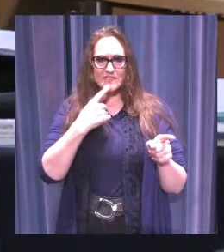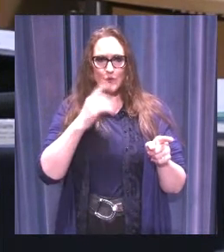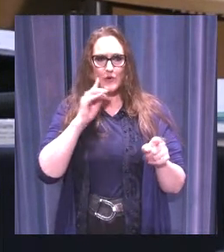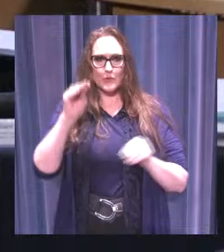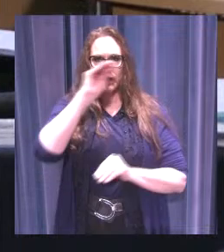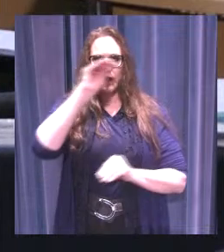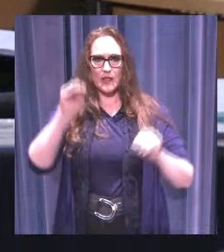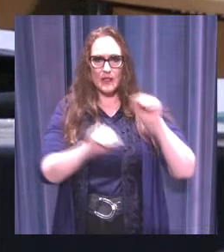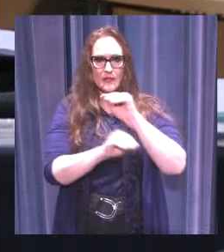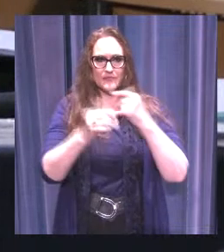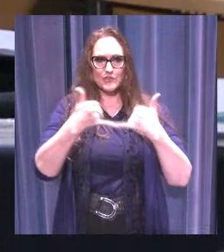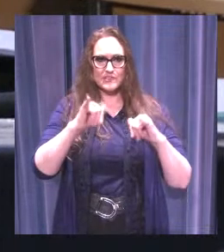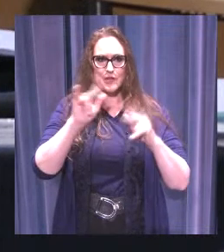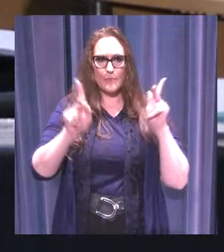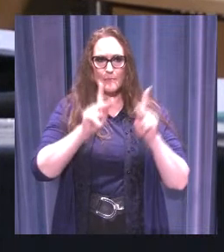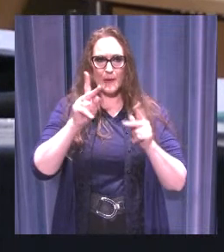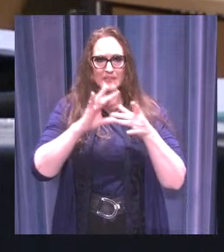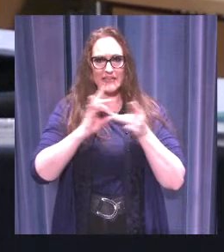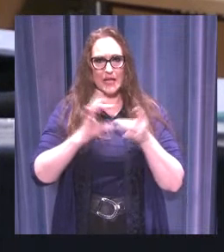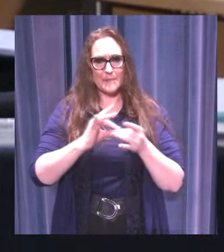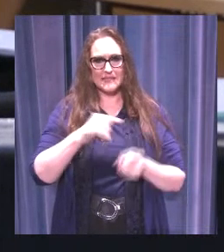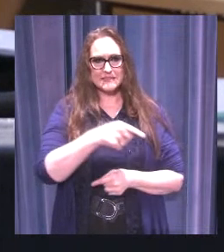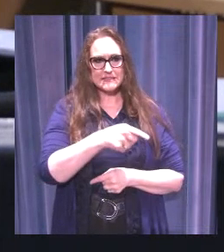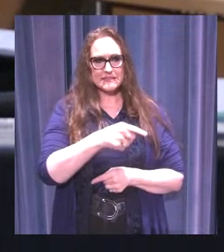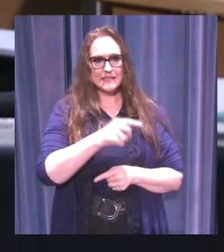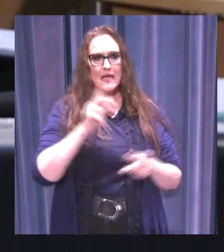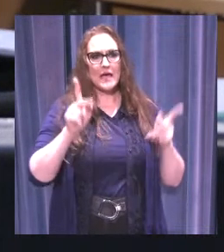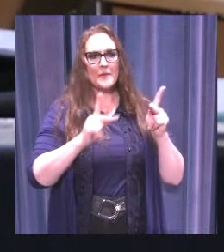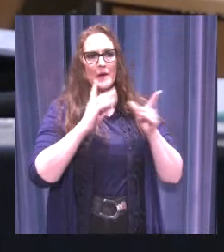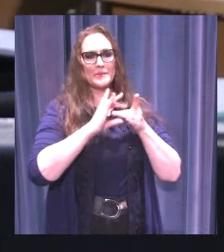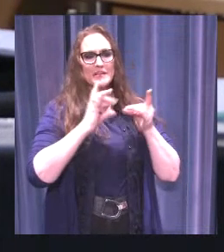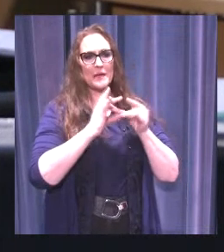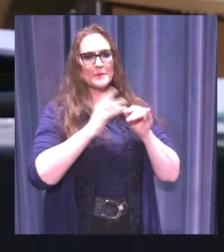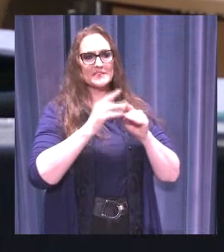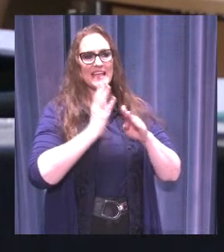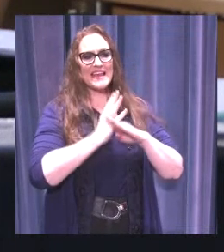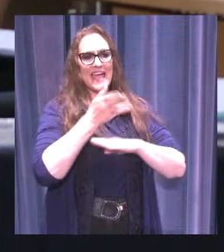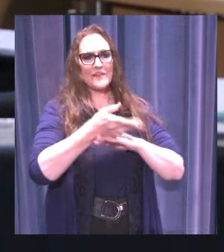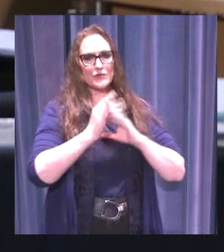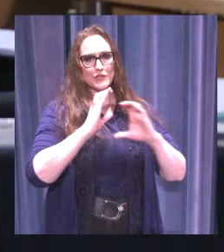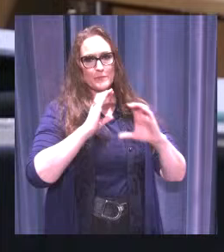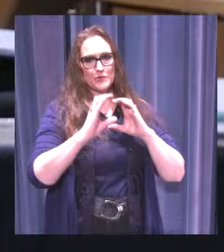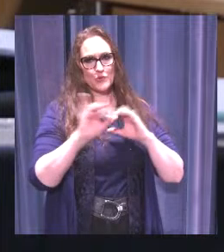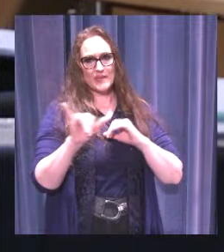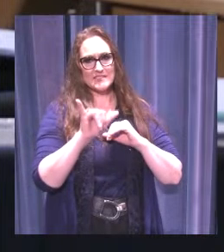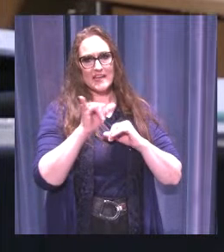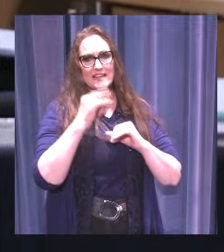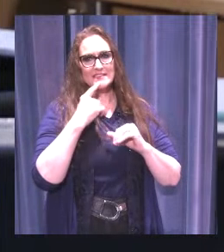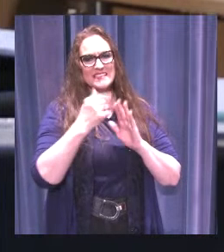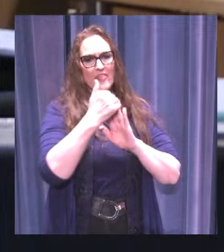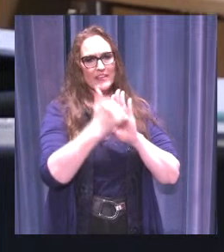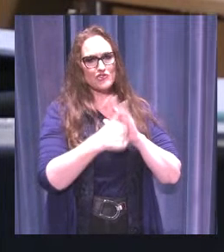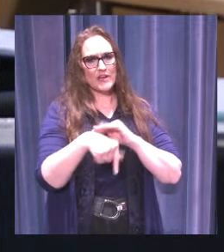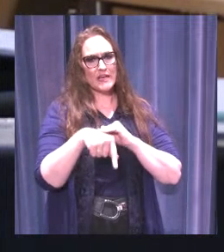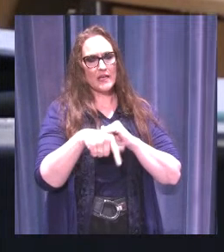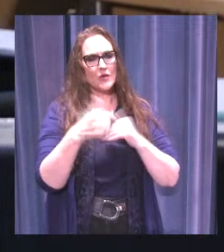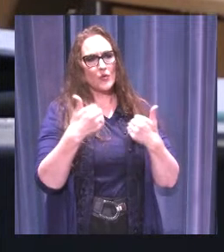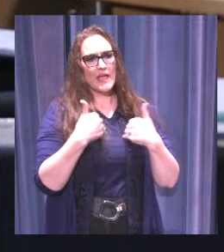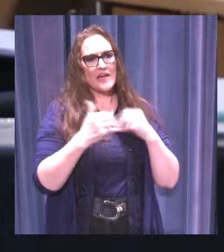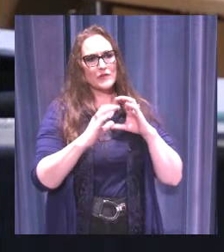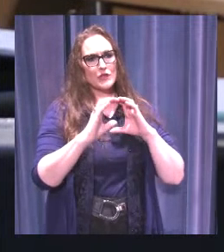this, so there are still public comments. Public comments come after the communications as it's set in the agenda. So we have